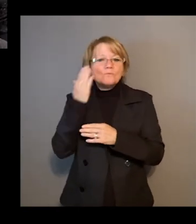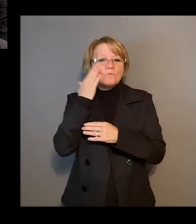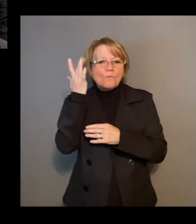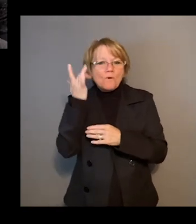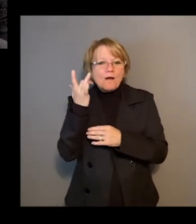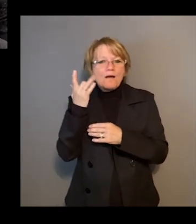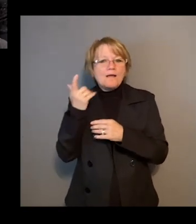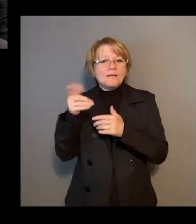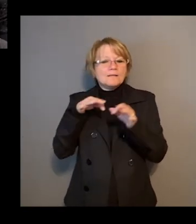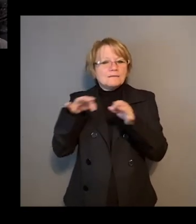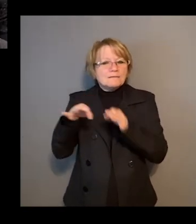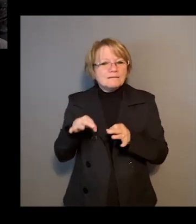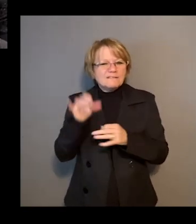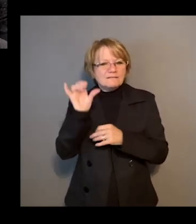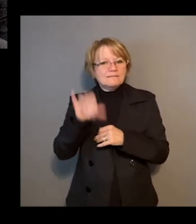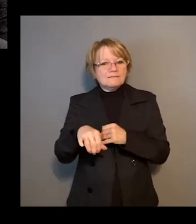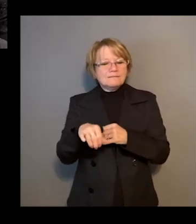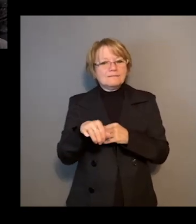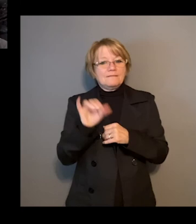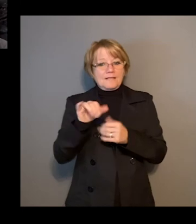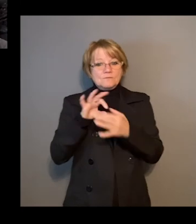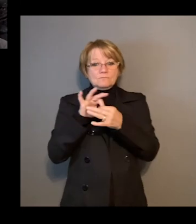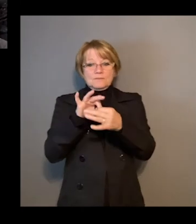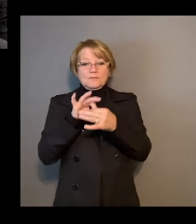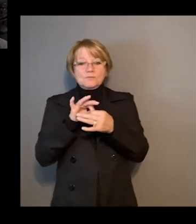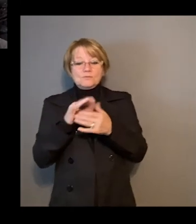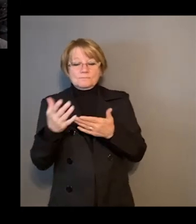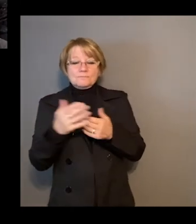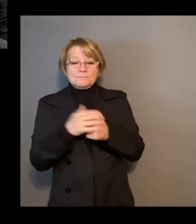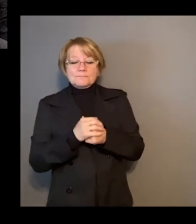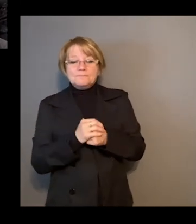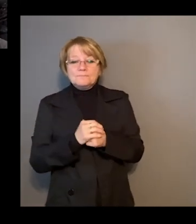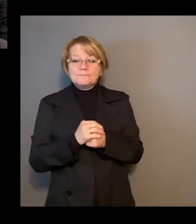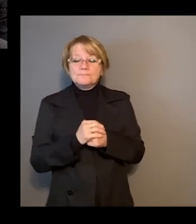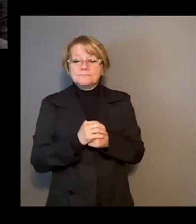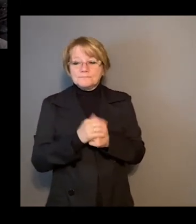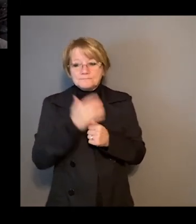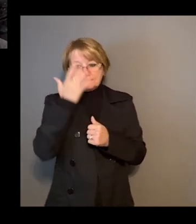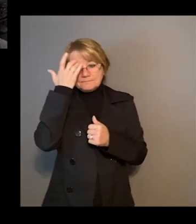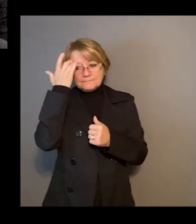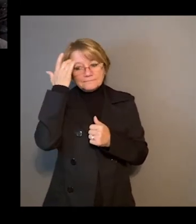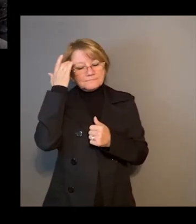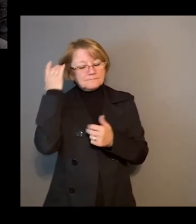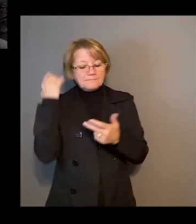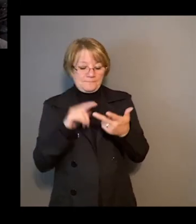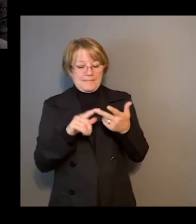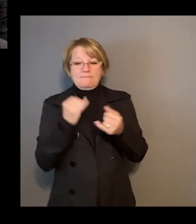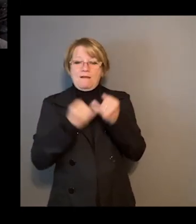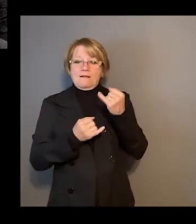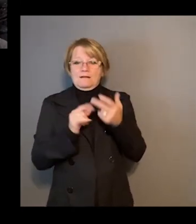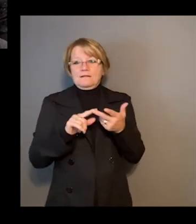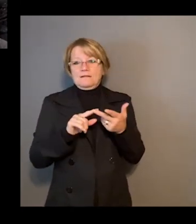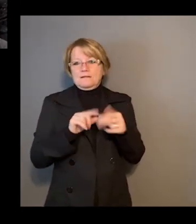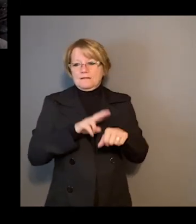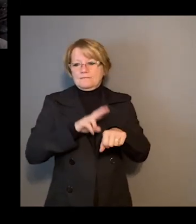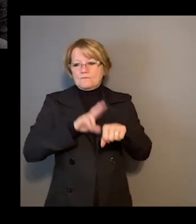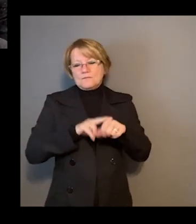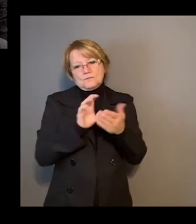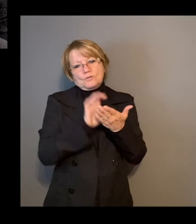So that's the relationship right there, right? And then finally, of course, the curriculum and instruction piece, right? When we